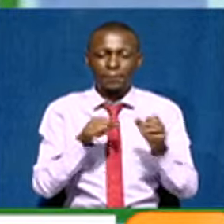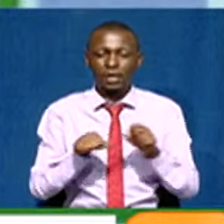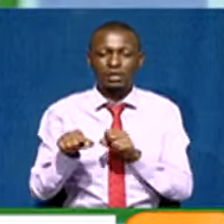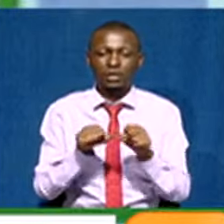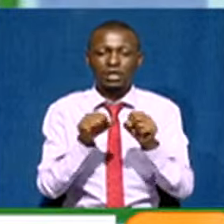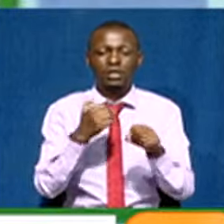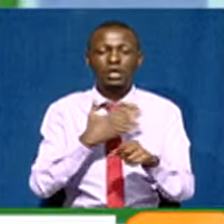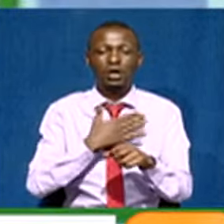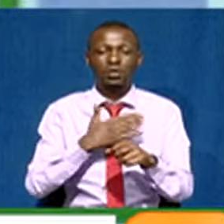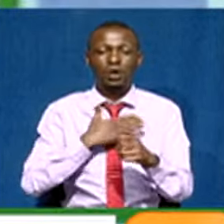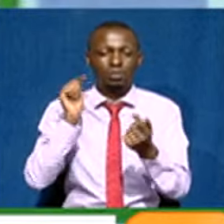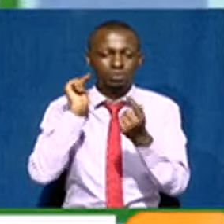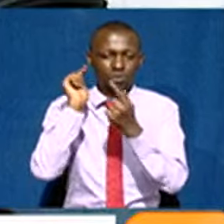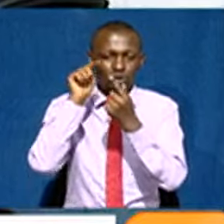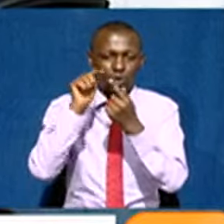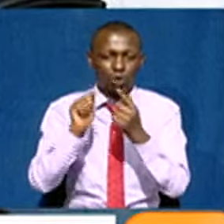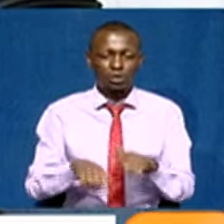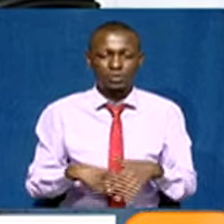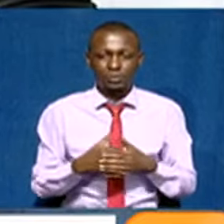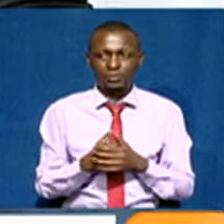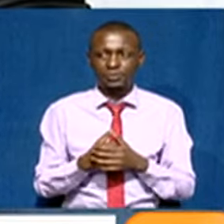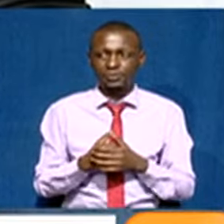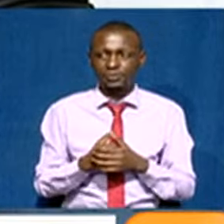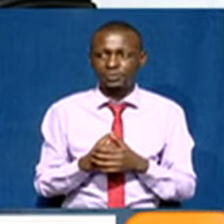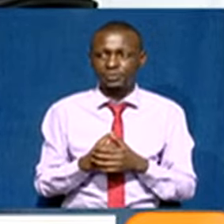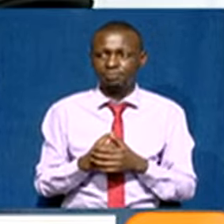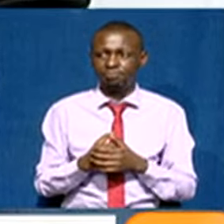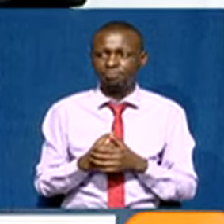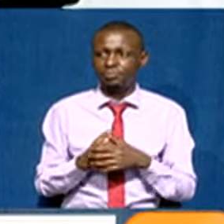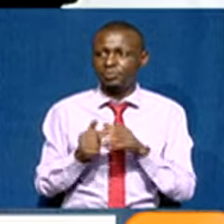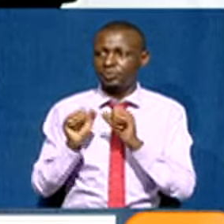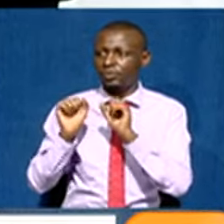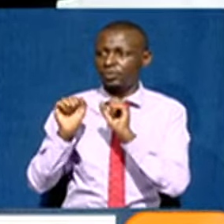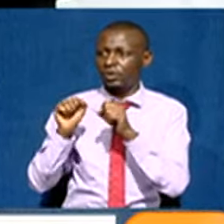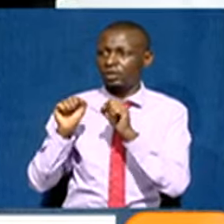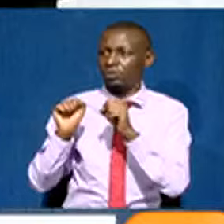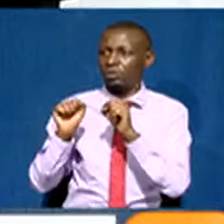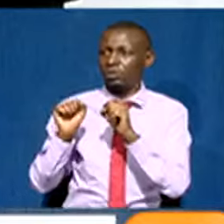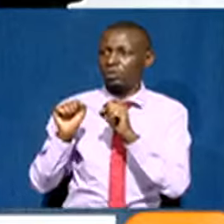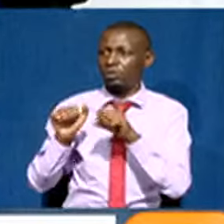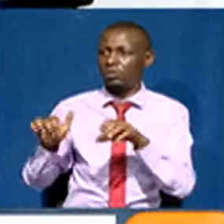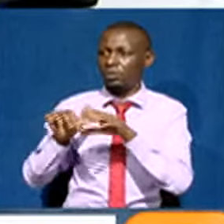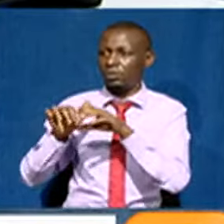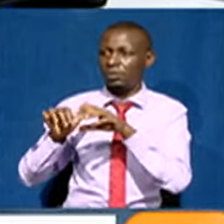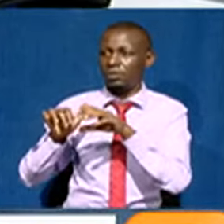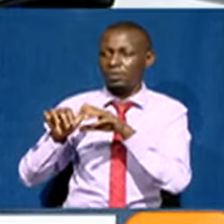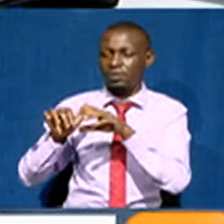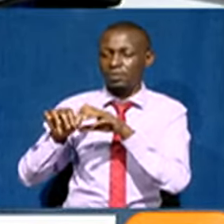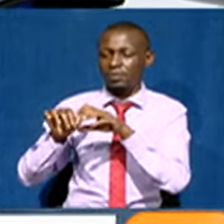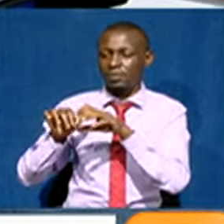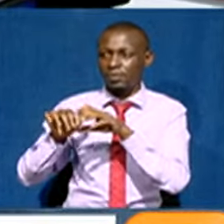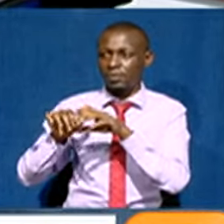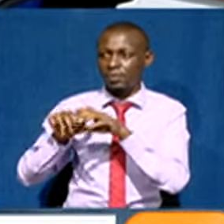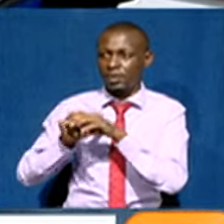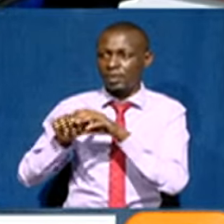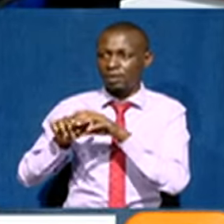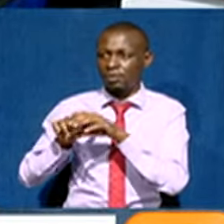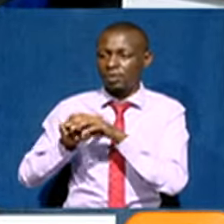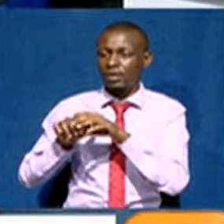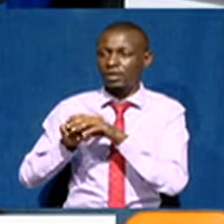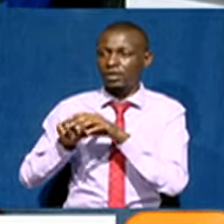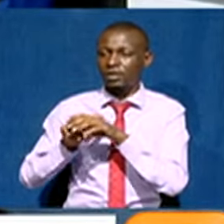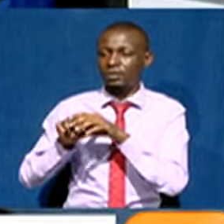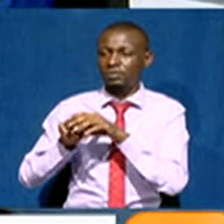forward. Why is and that brings me to the question of membership and the sort of say